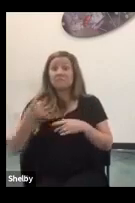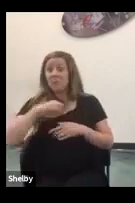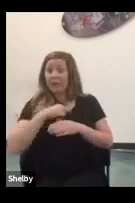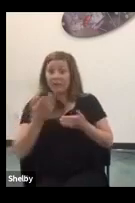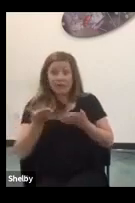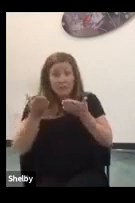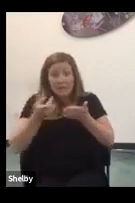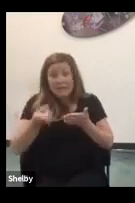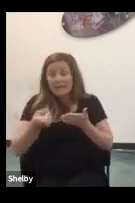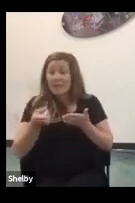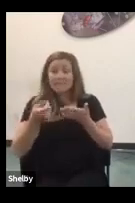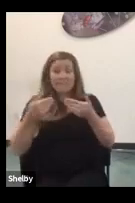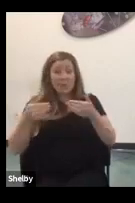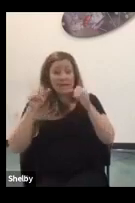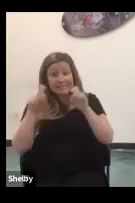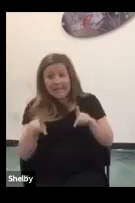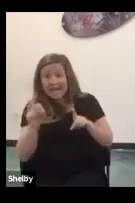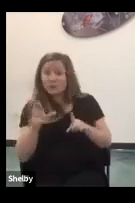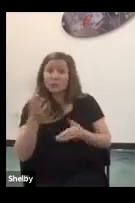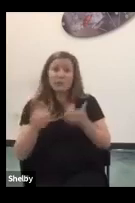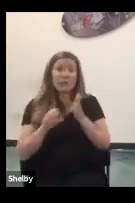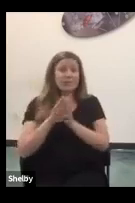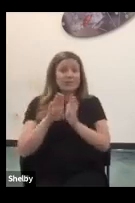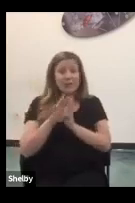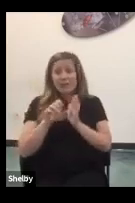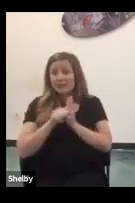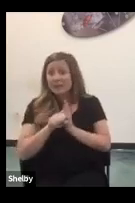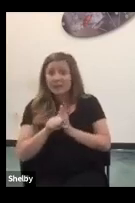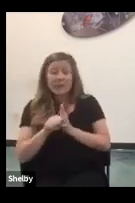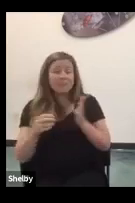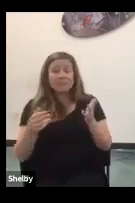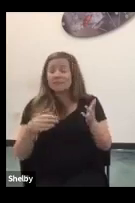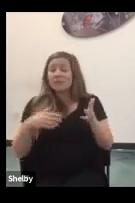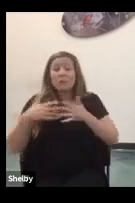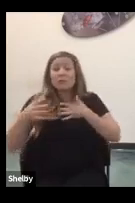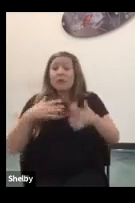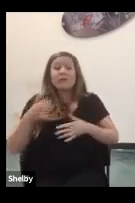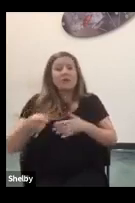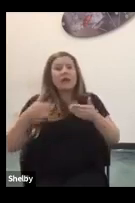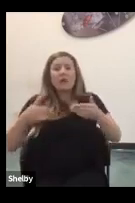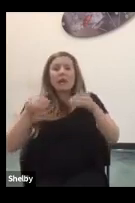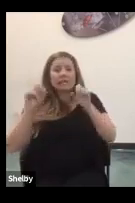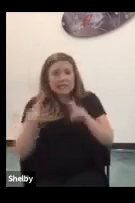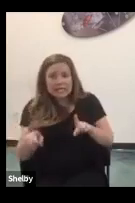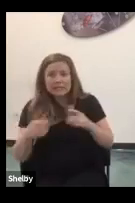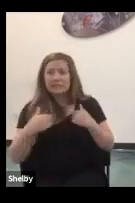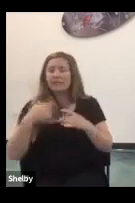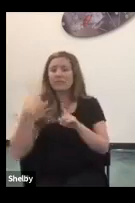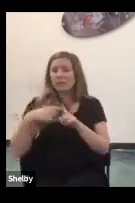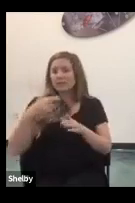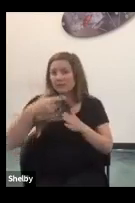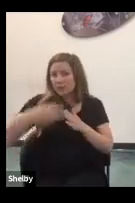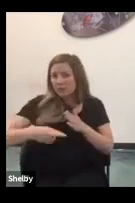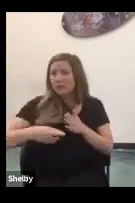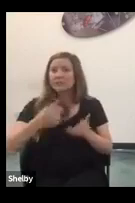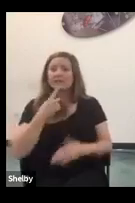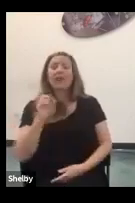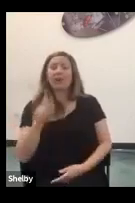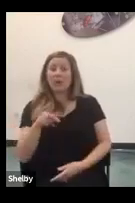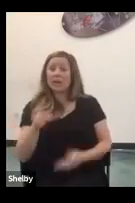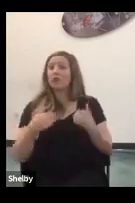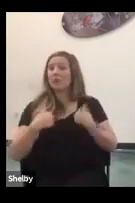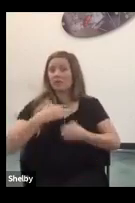that known exposure or because they develop symptoms, for either reason, they get tested, they have a positive test, say, okay, you have COVID-19